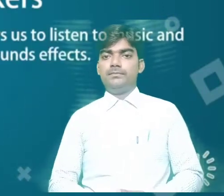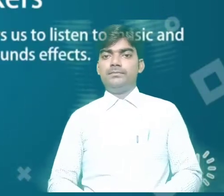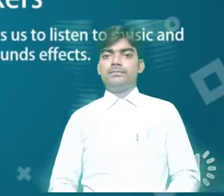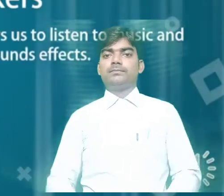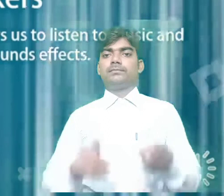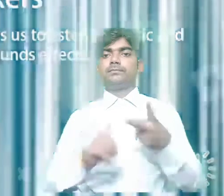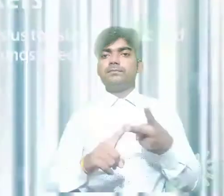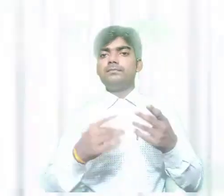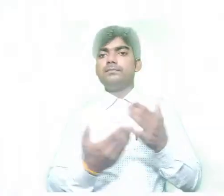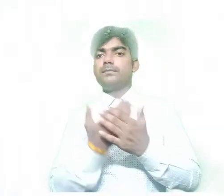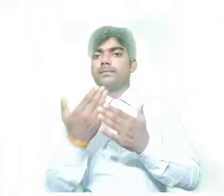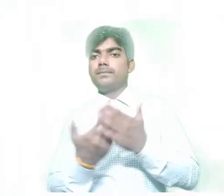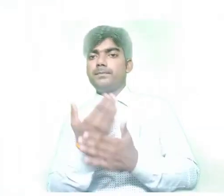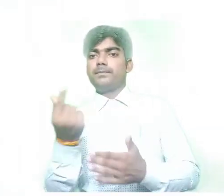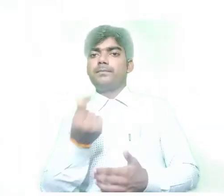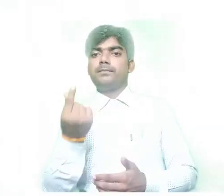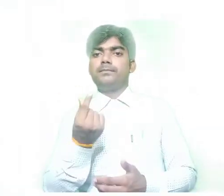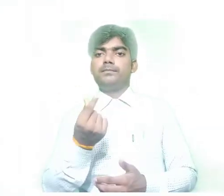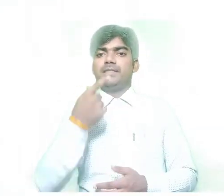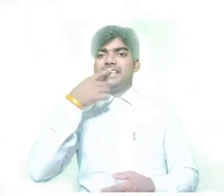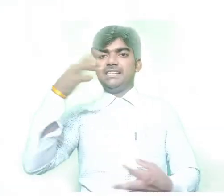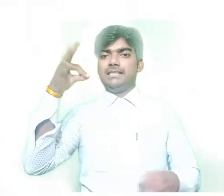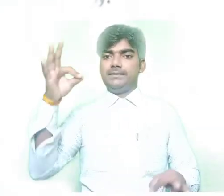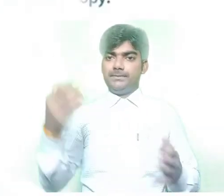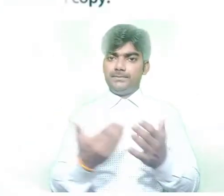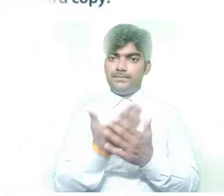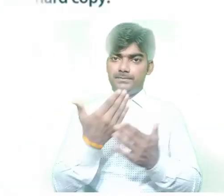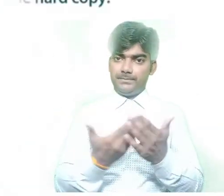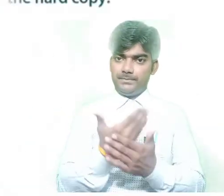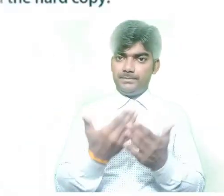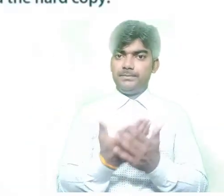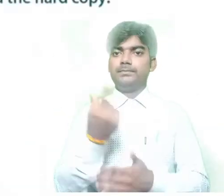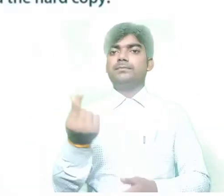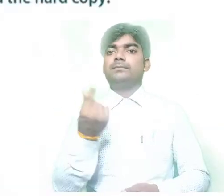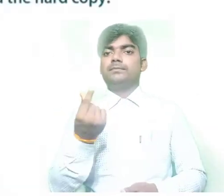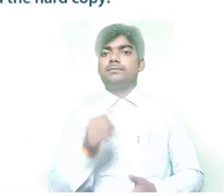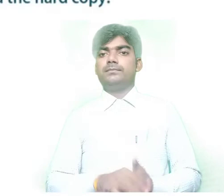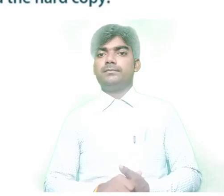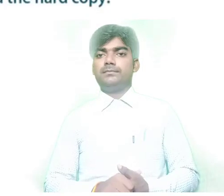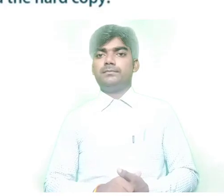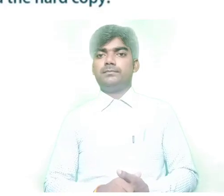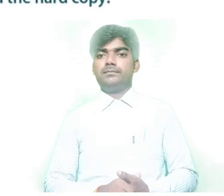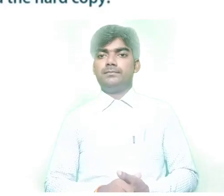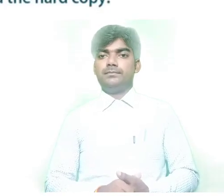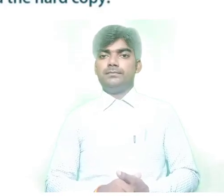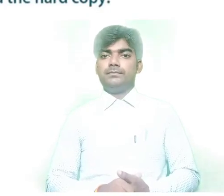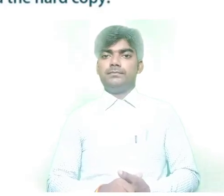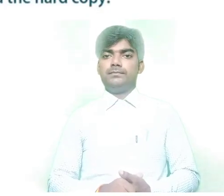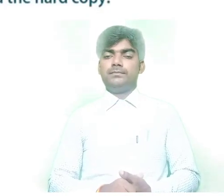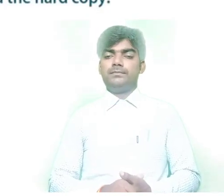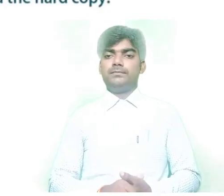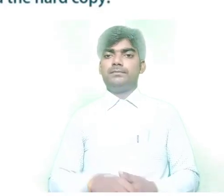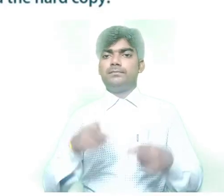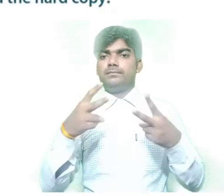system. Printer. A printer is used for printing all the work done on the computer, on a sheet